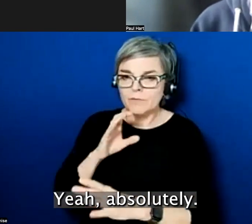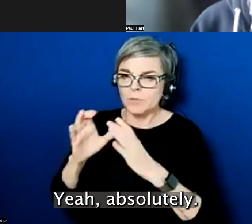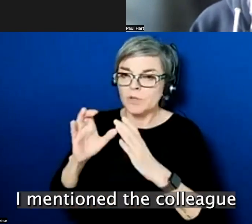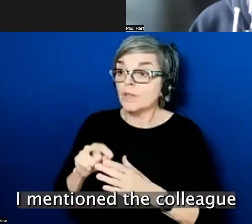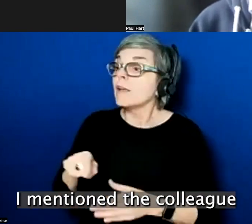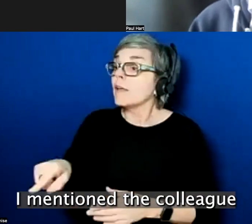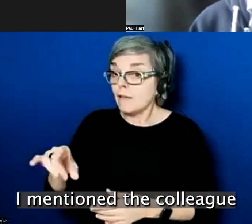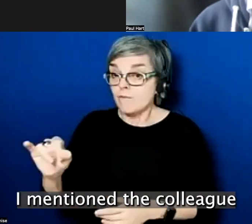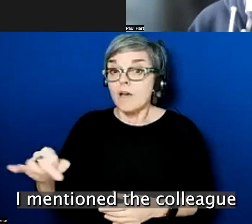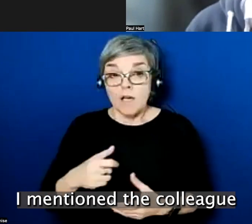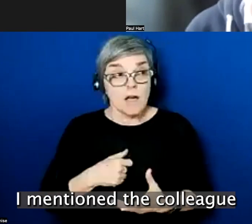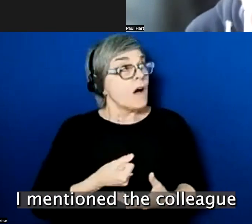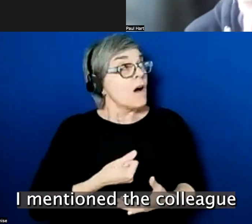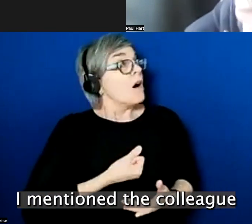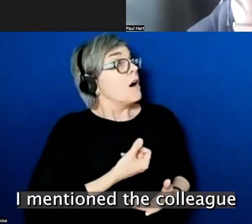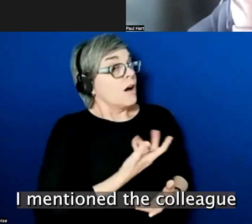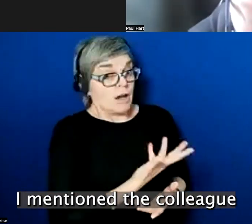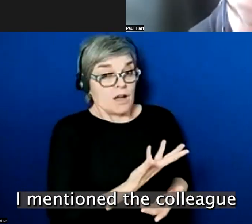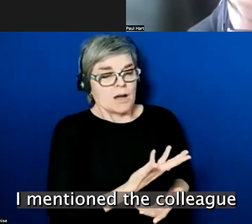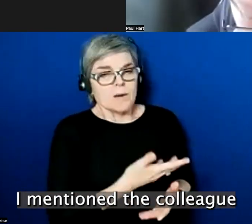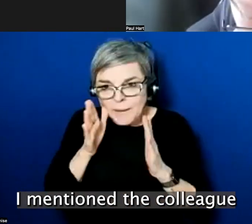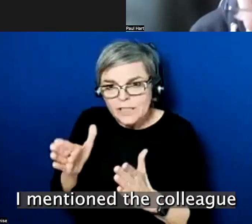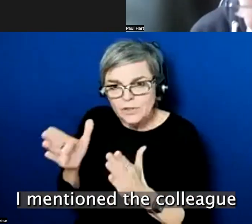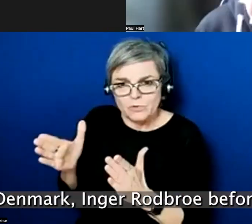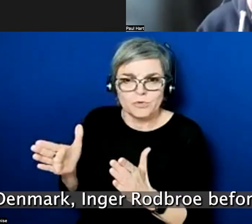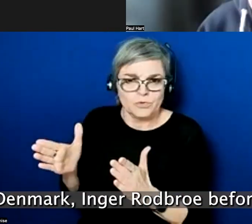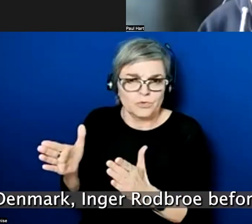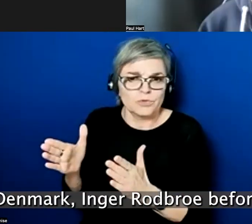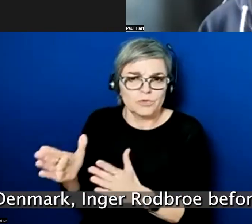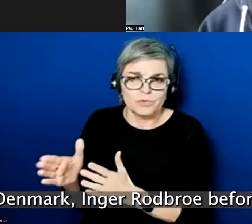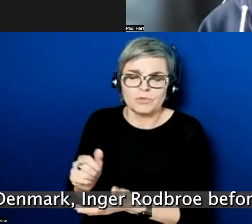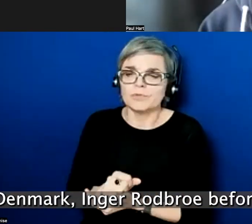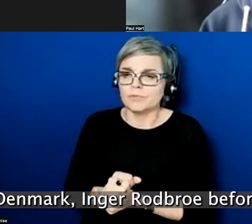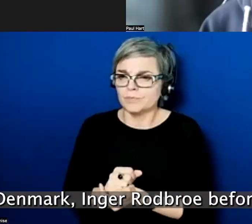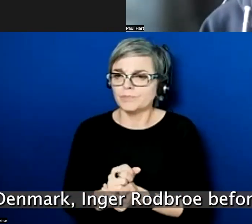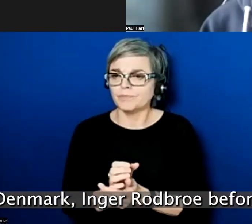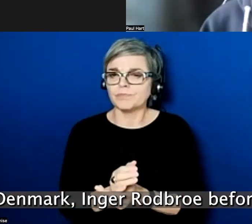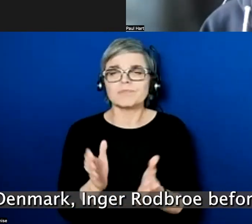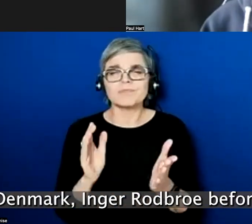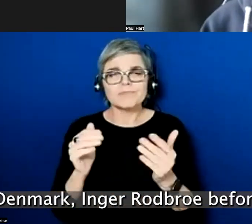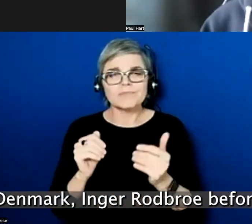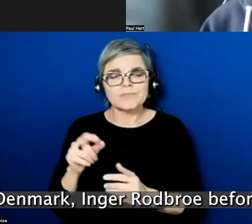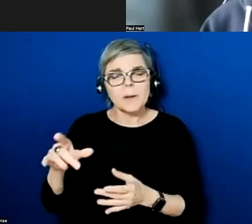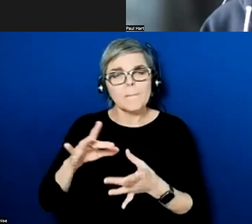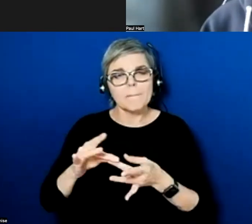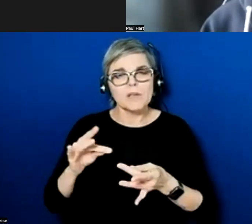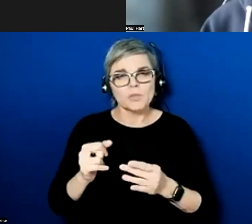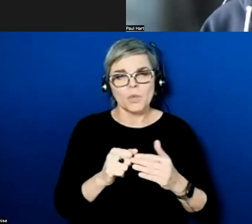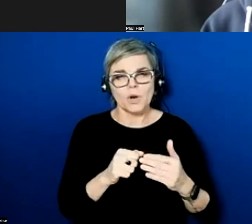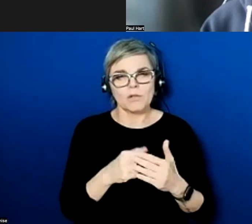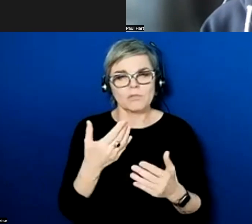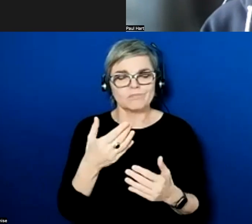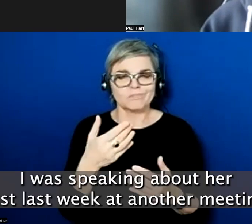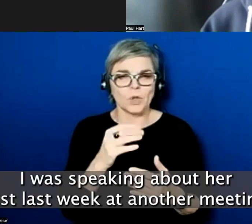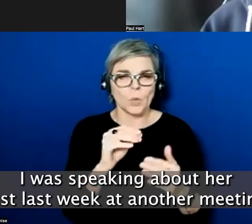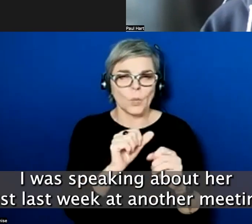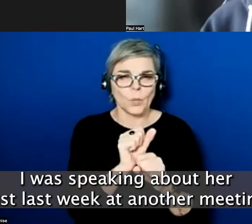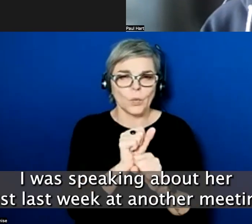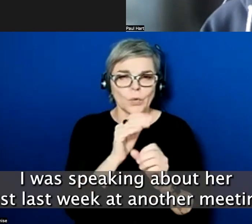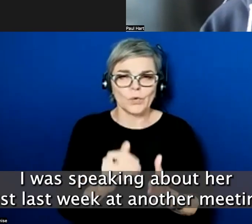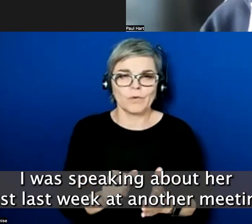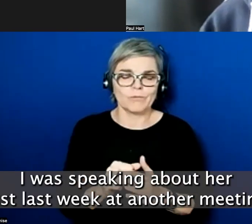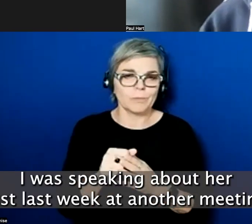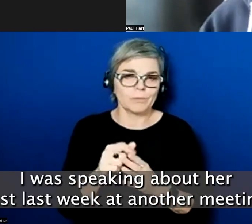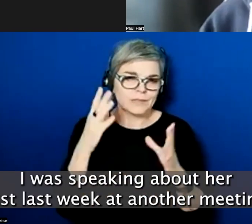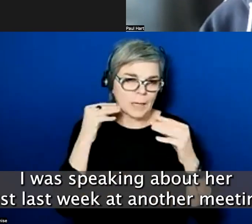absolutely. I mentioned a colleague from Denmark, Inger Rodbro, before, and I was speaking